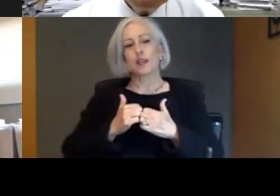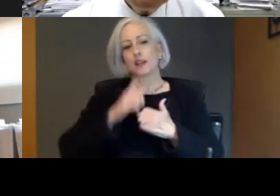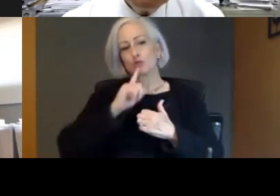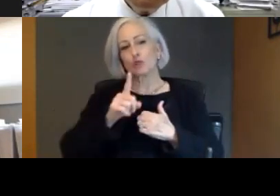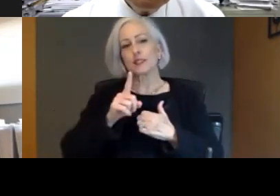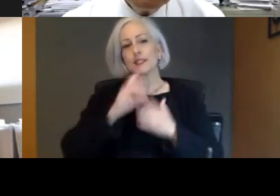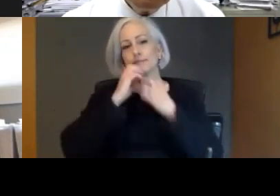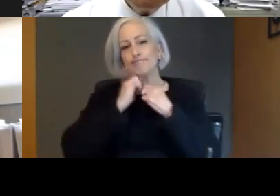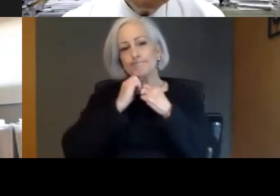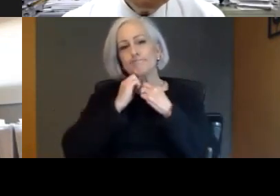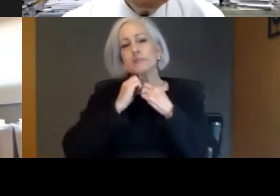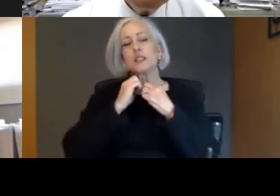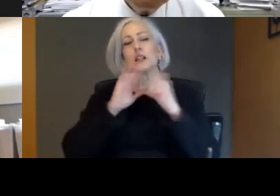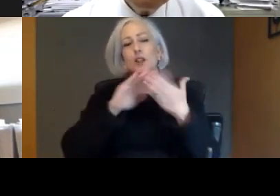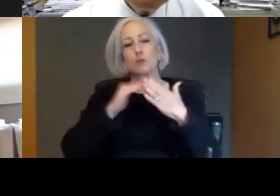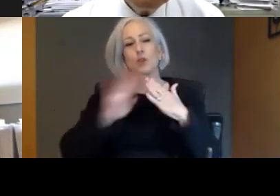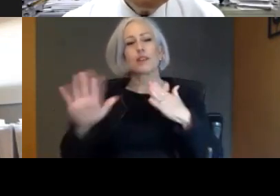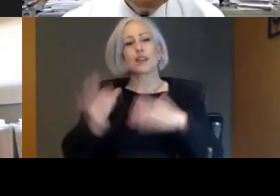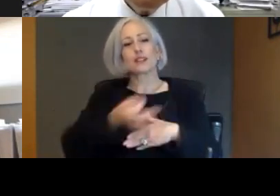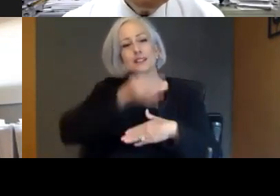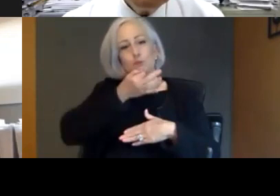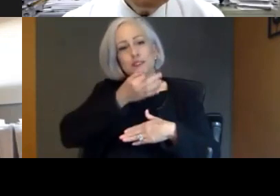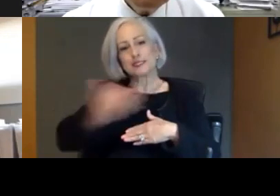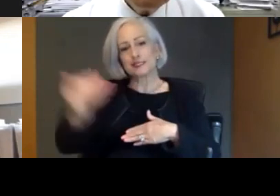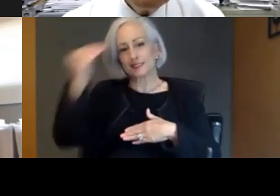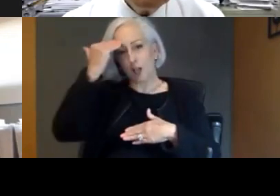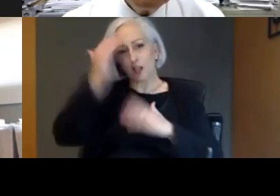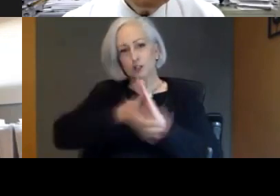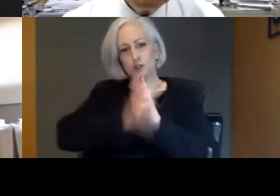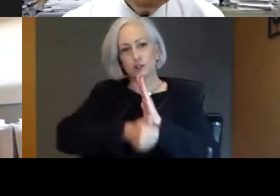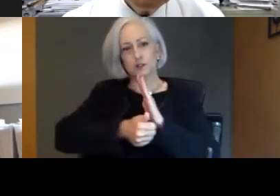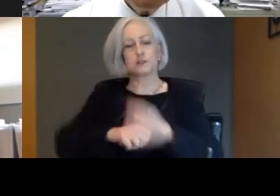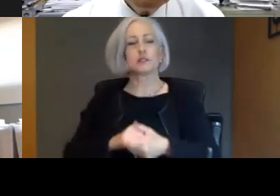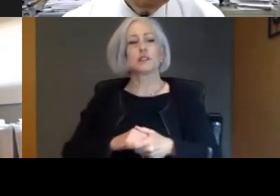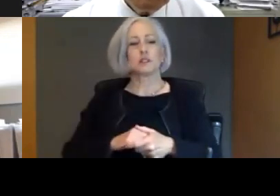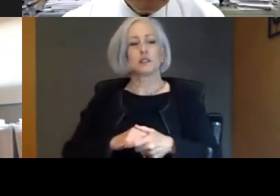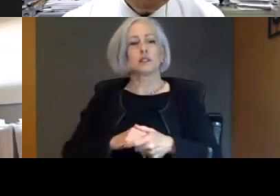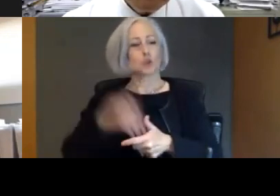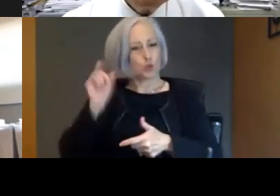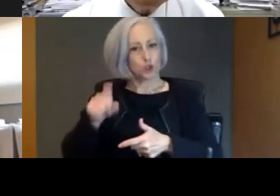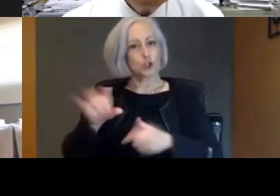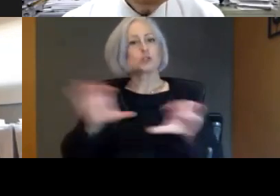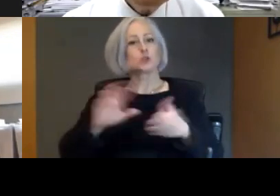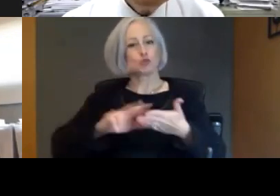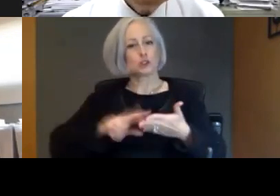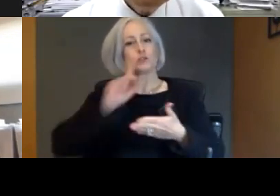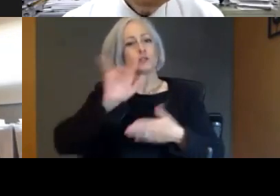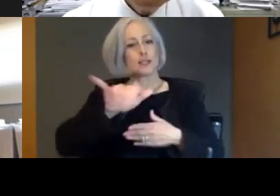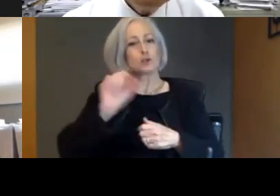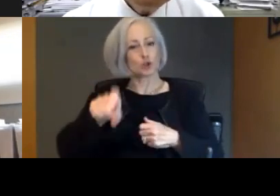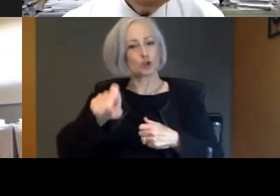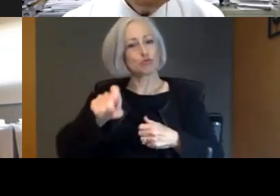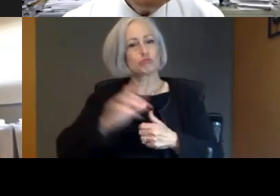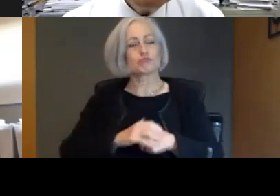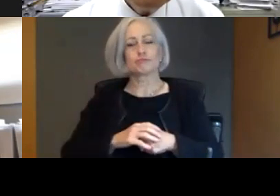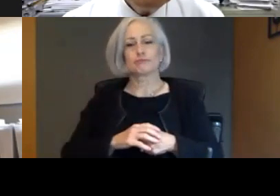community's own expertise, knowledge, and skills. So we should do research on that, definitely.